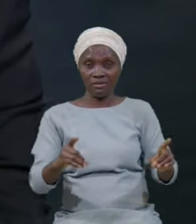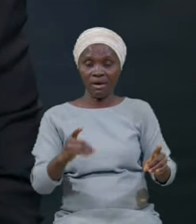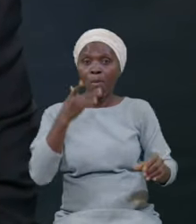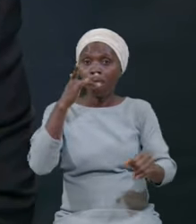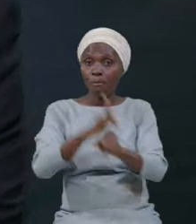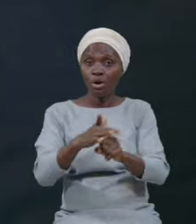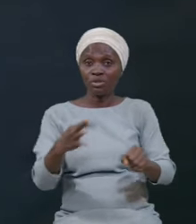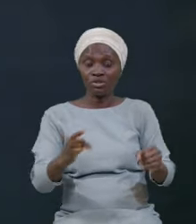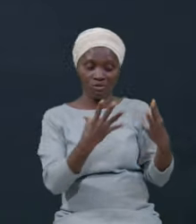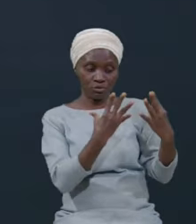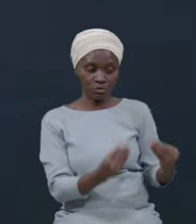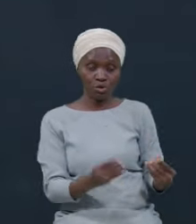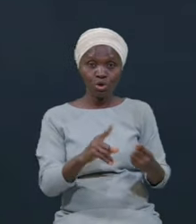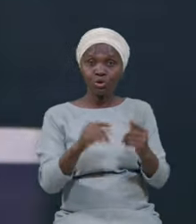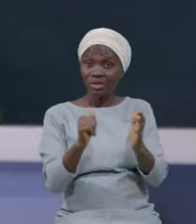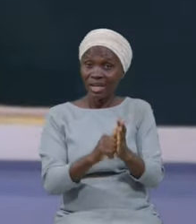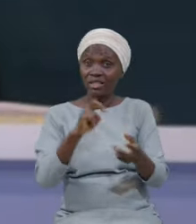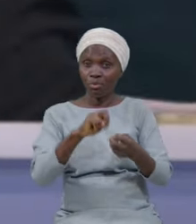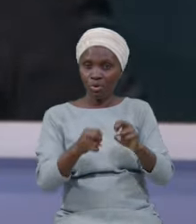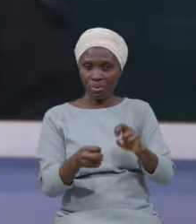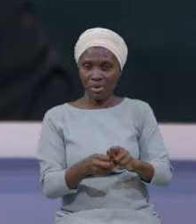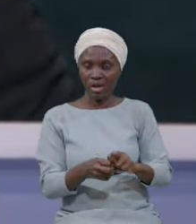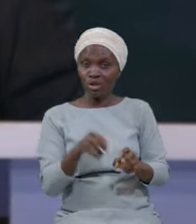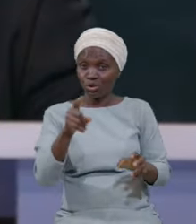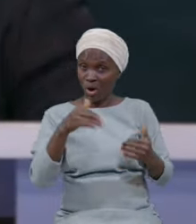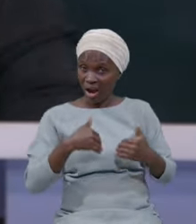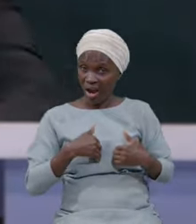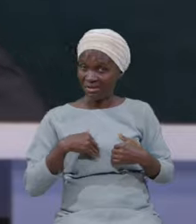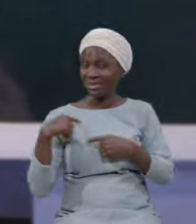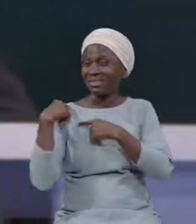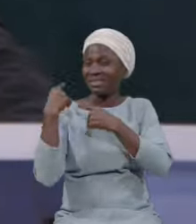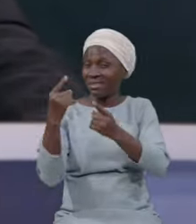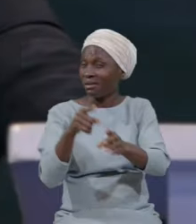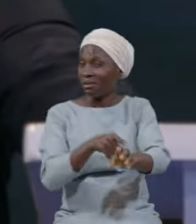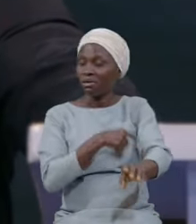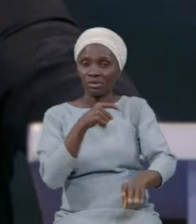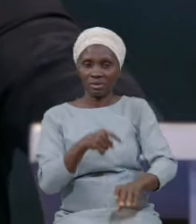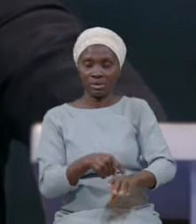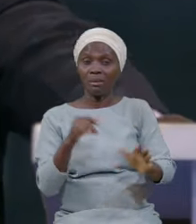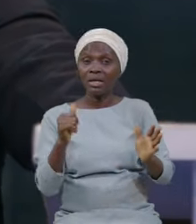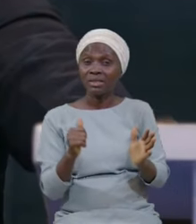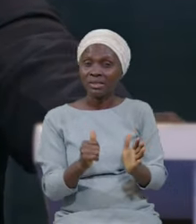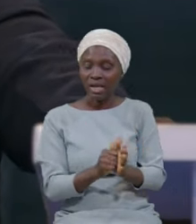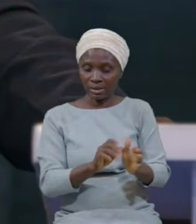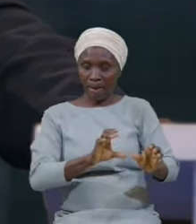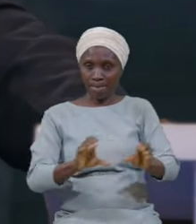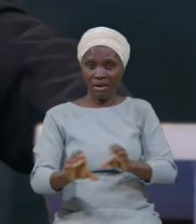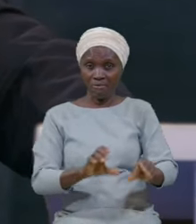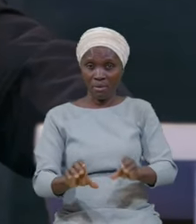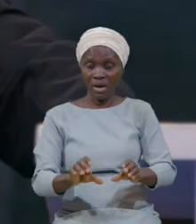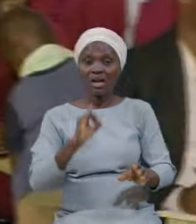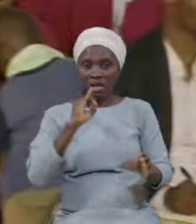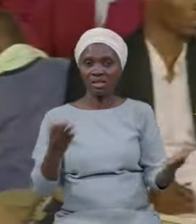to that problem you have carried for so long, that performance is here for you tonight.